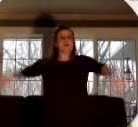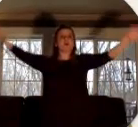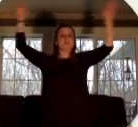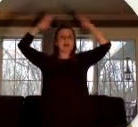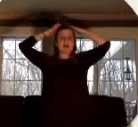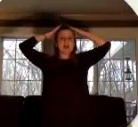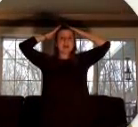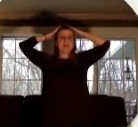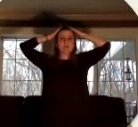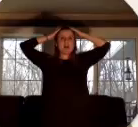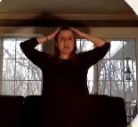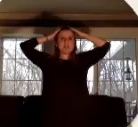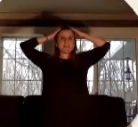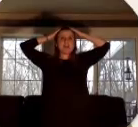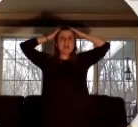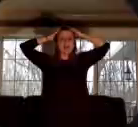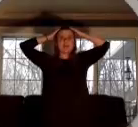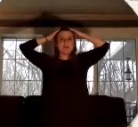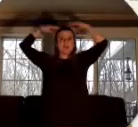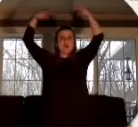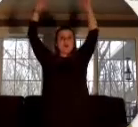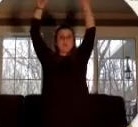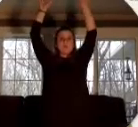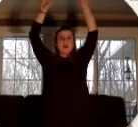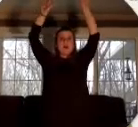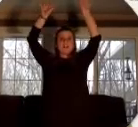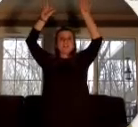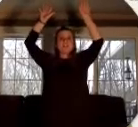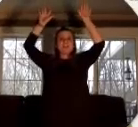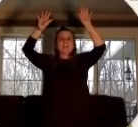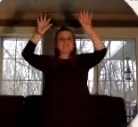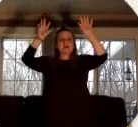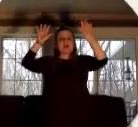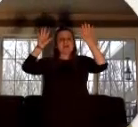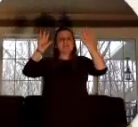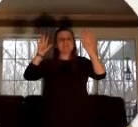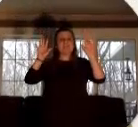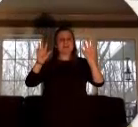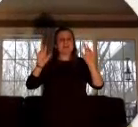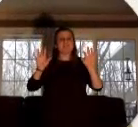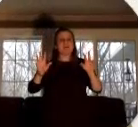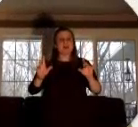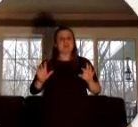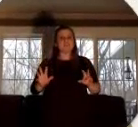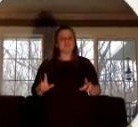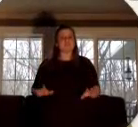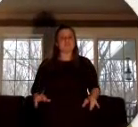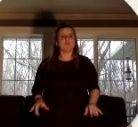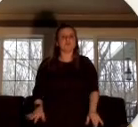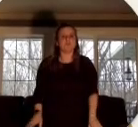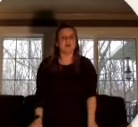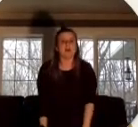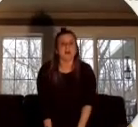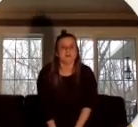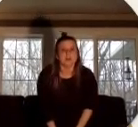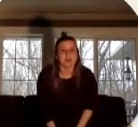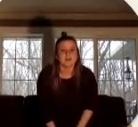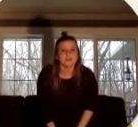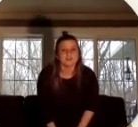his coat, a hat upon his head. Watch him as he melts to